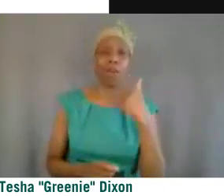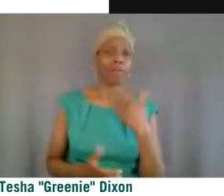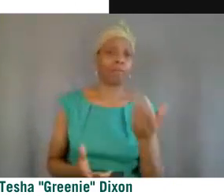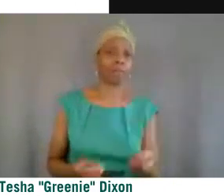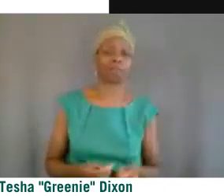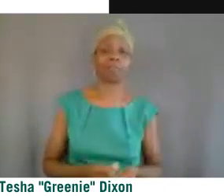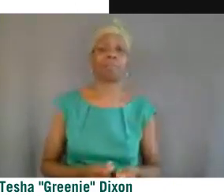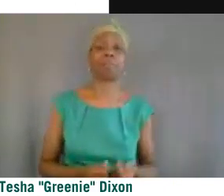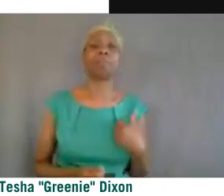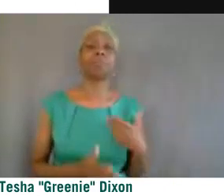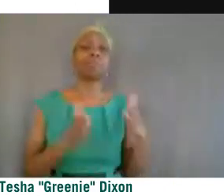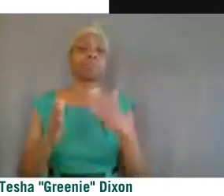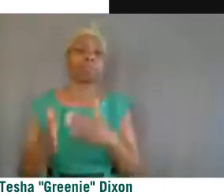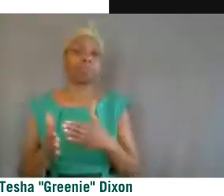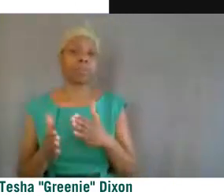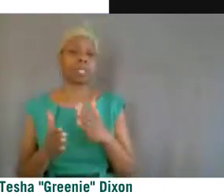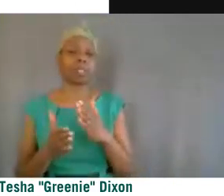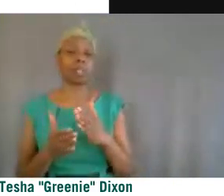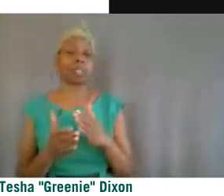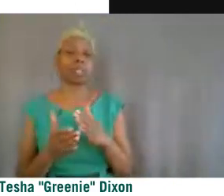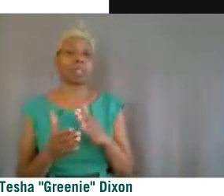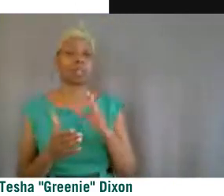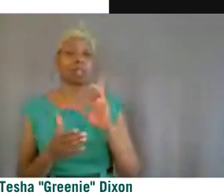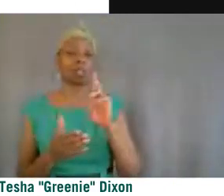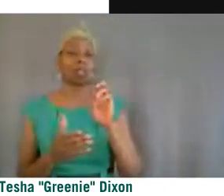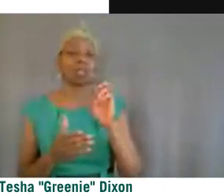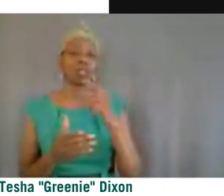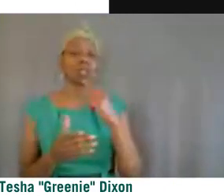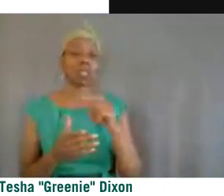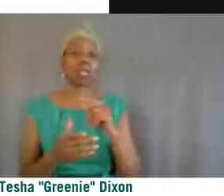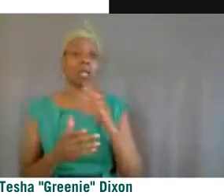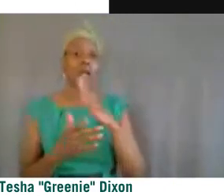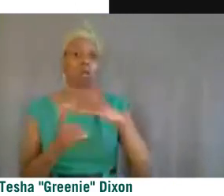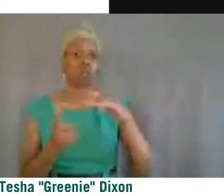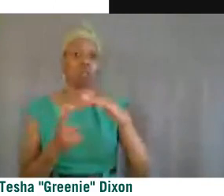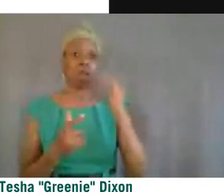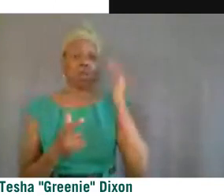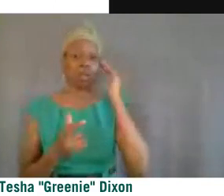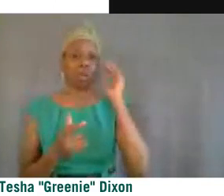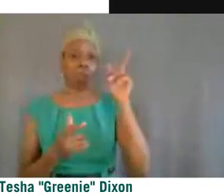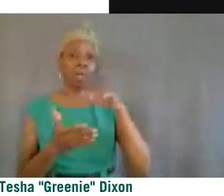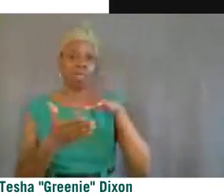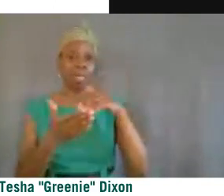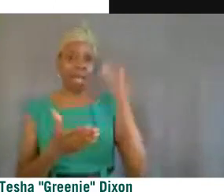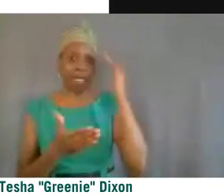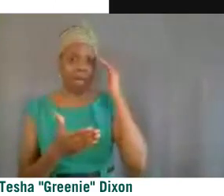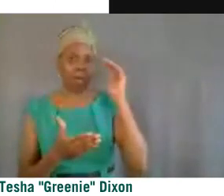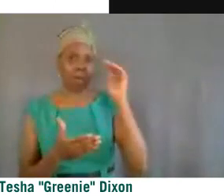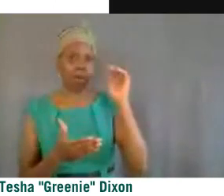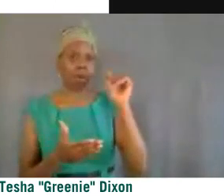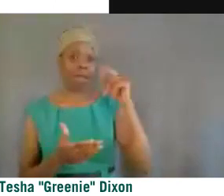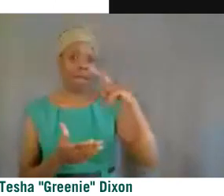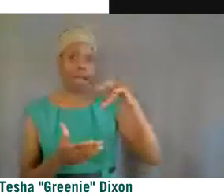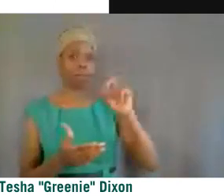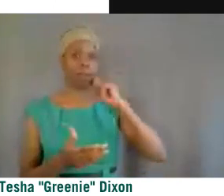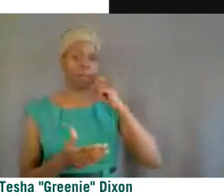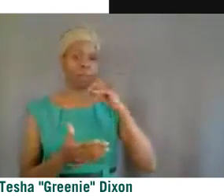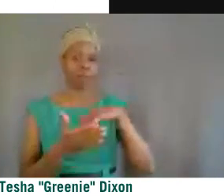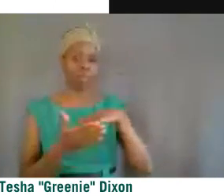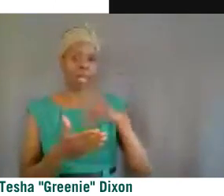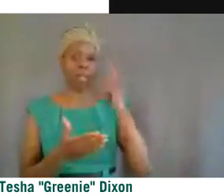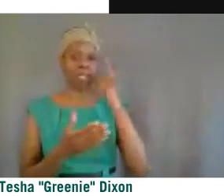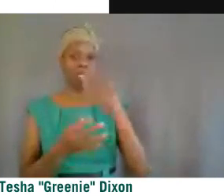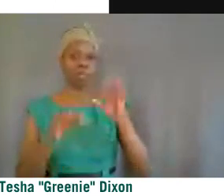particularly around the Apple study, and I'm quite familiar with that, and I think this is particularly for this mother, she's got a 19-month-old son.